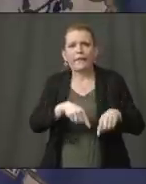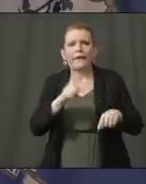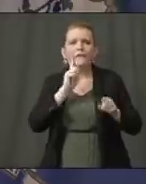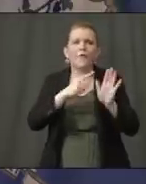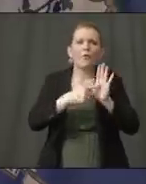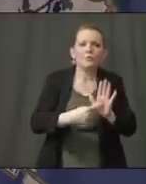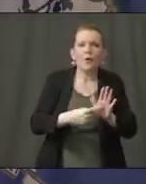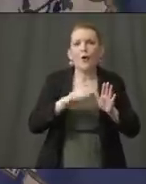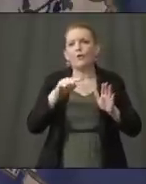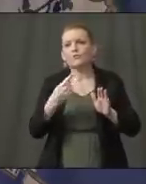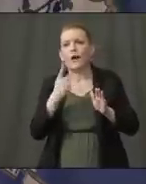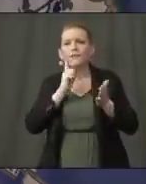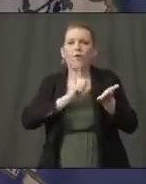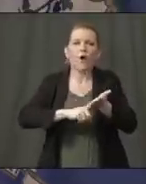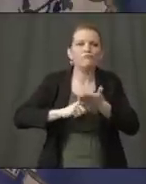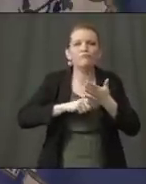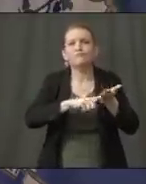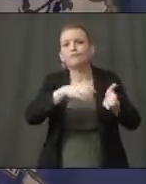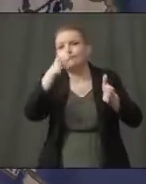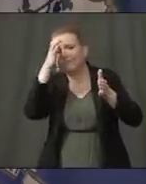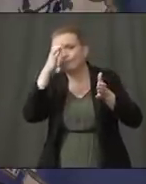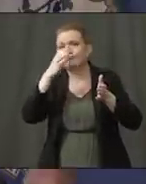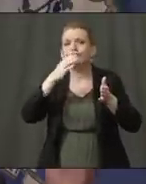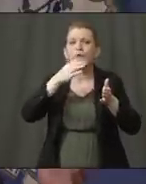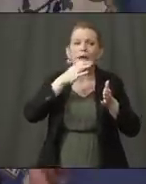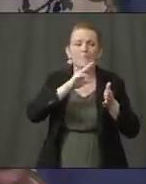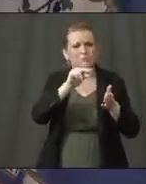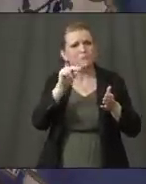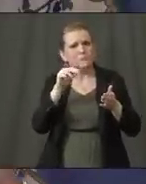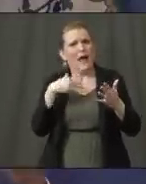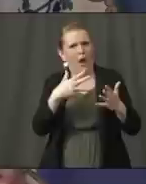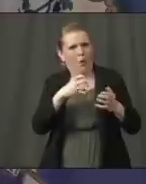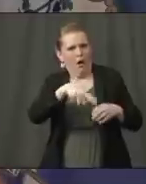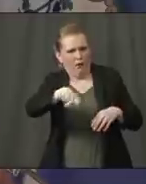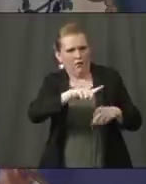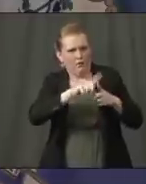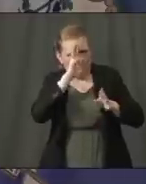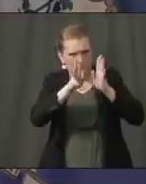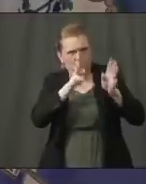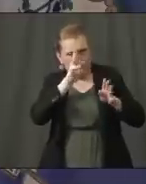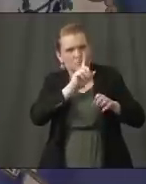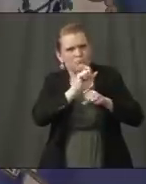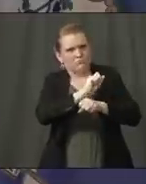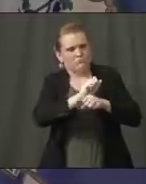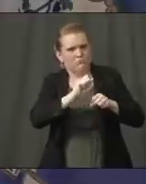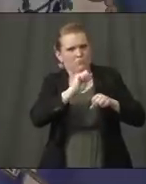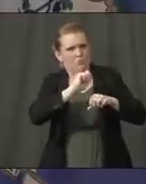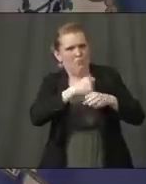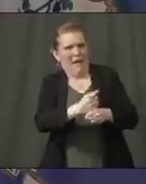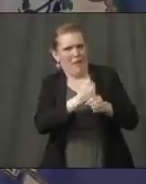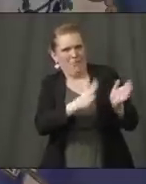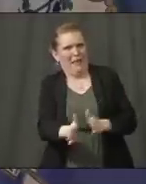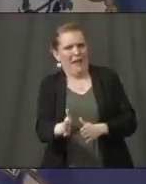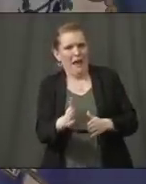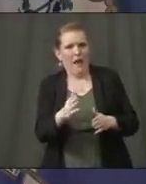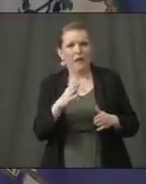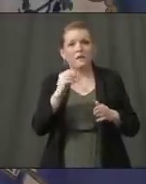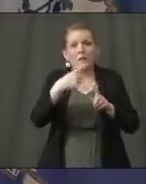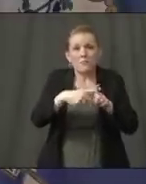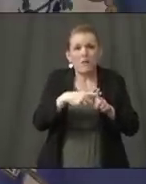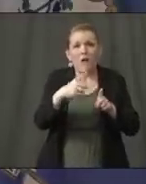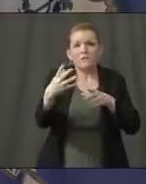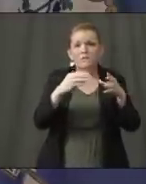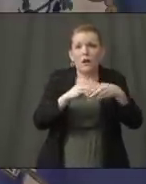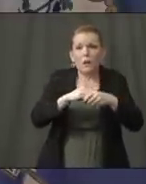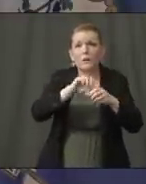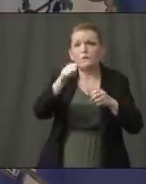plan to go forward. And they've got best practices from other states. At least they can compare notes with experts, so we know we